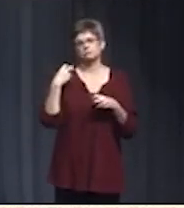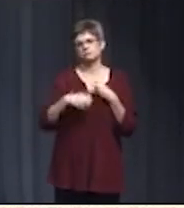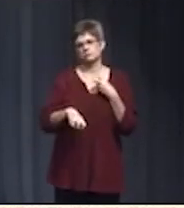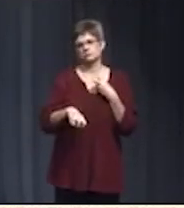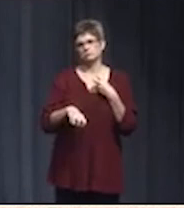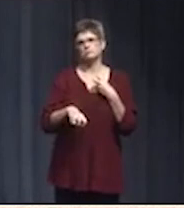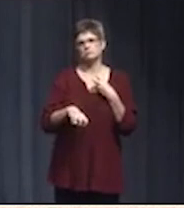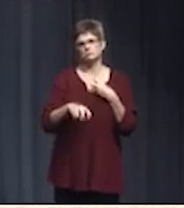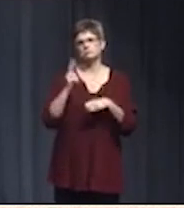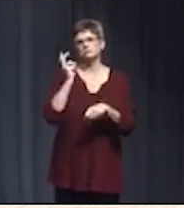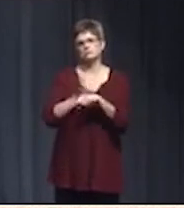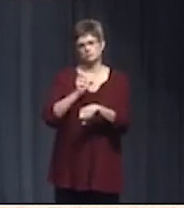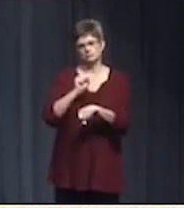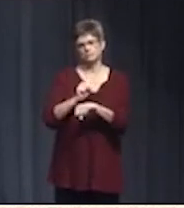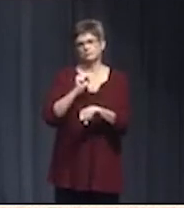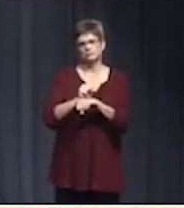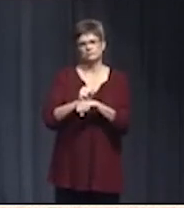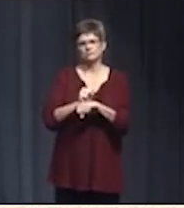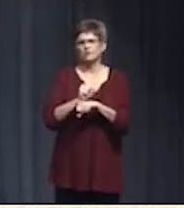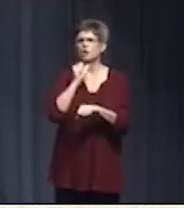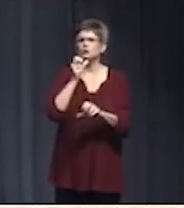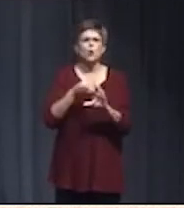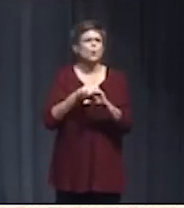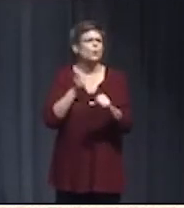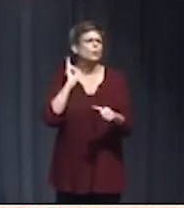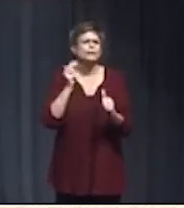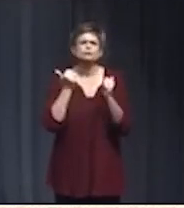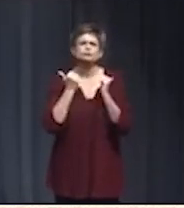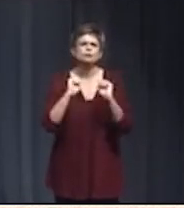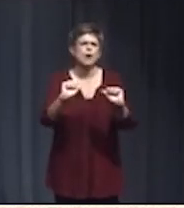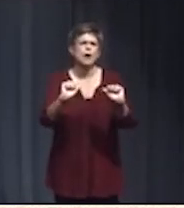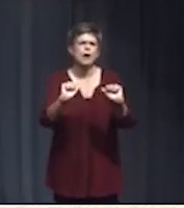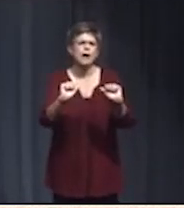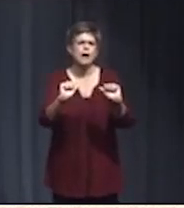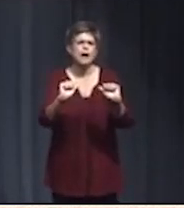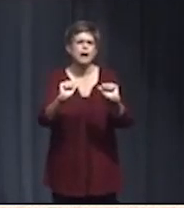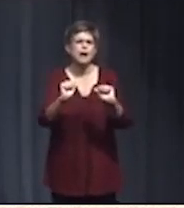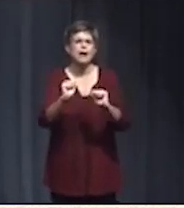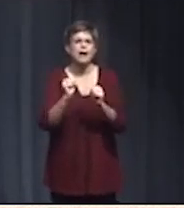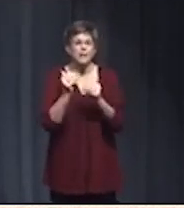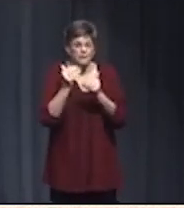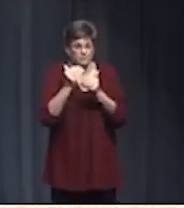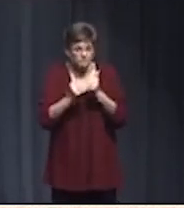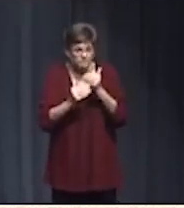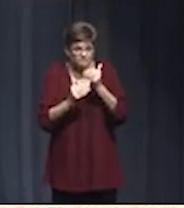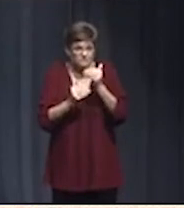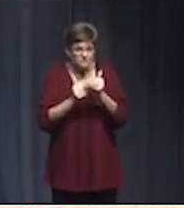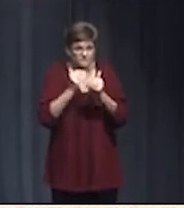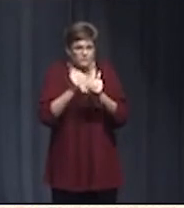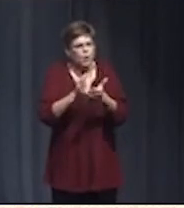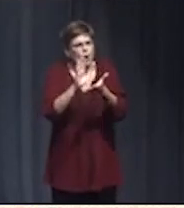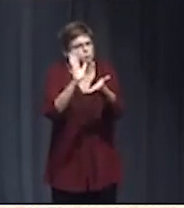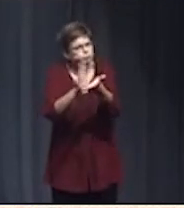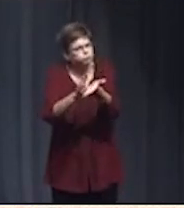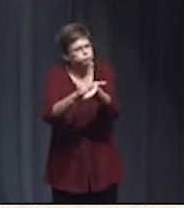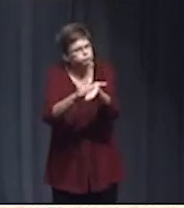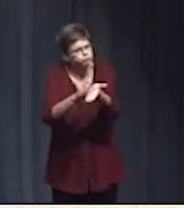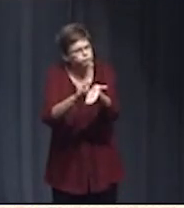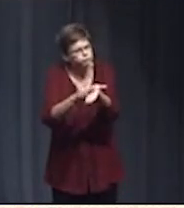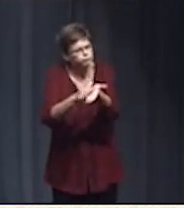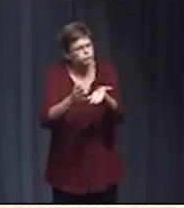work. Don't quit trying. Reward the small steps forward, however works for you